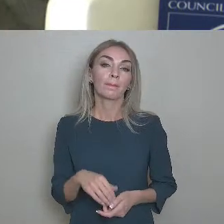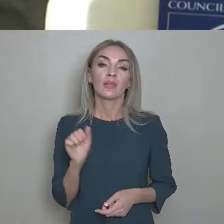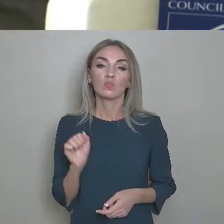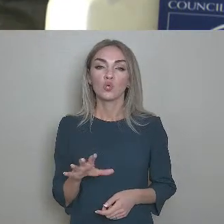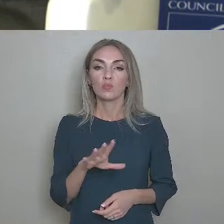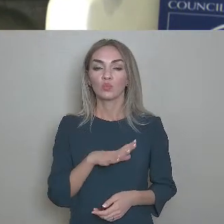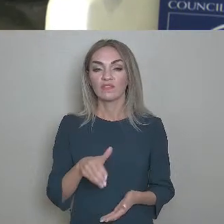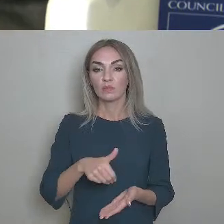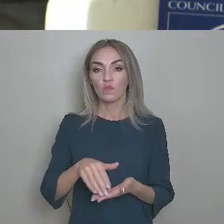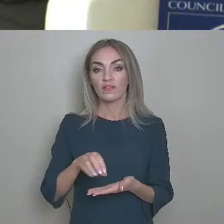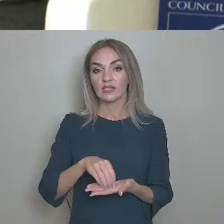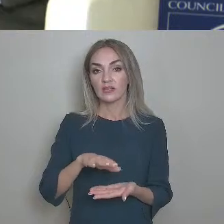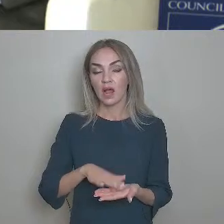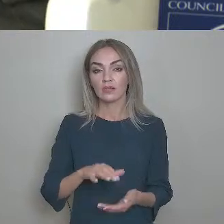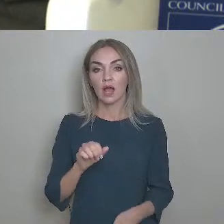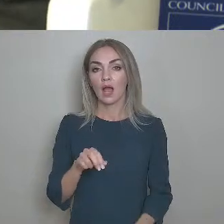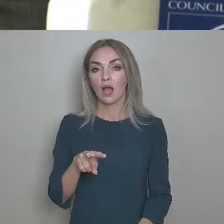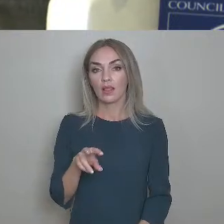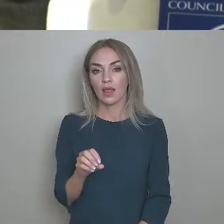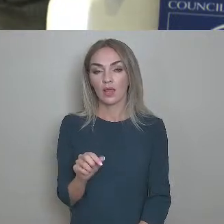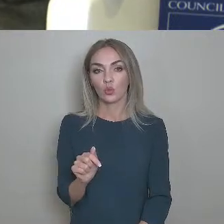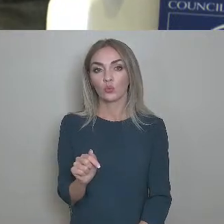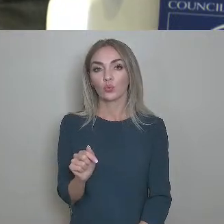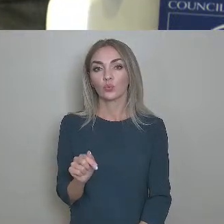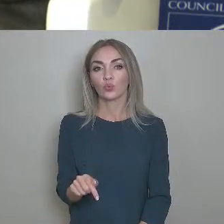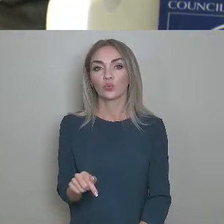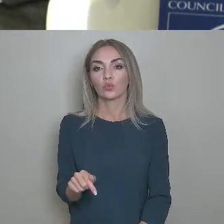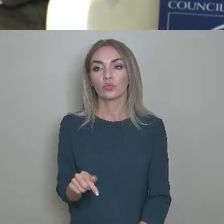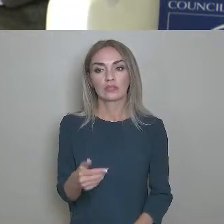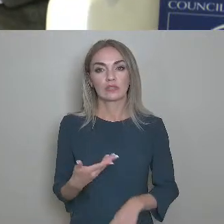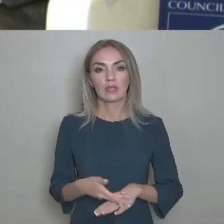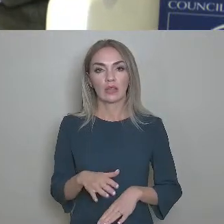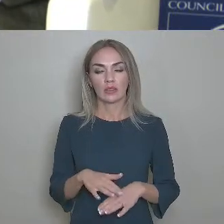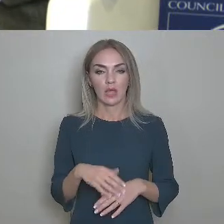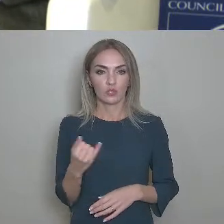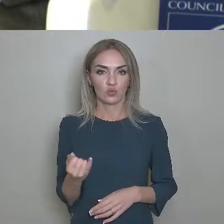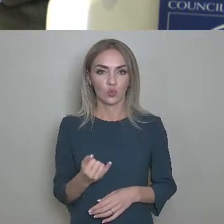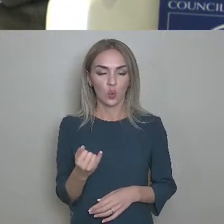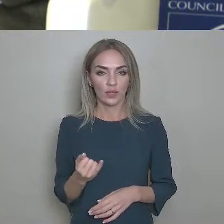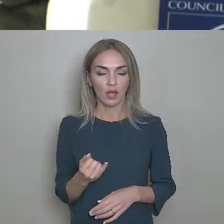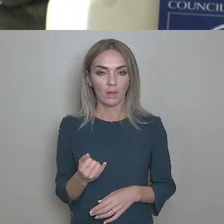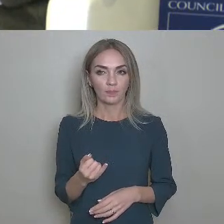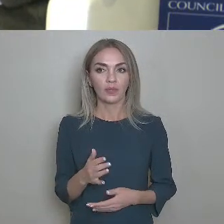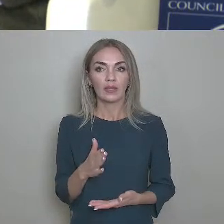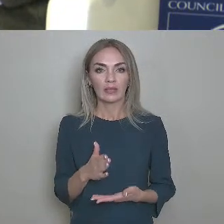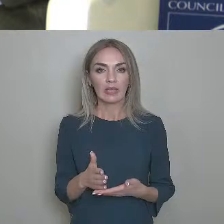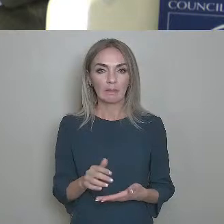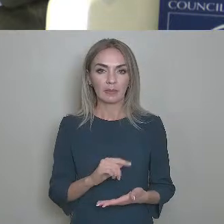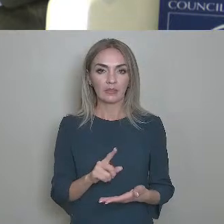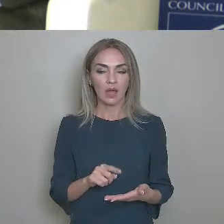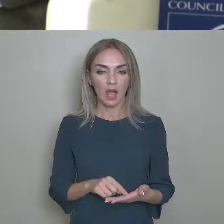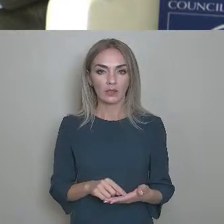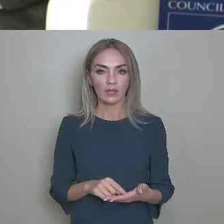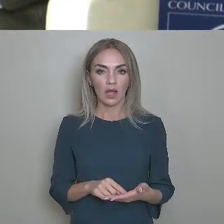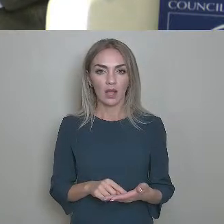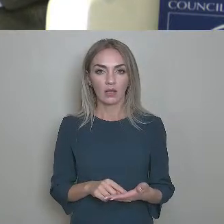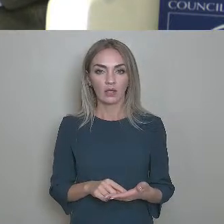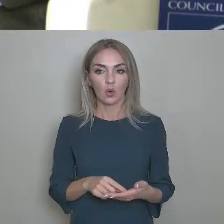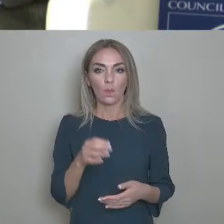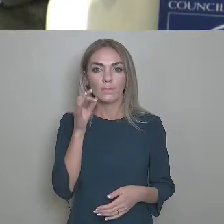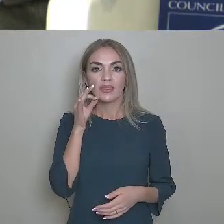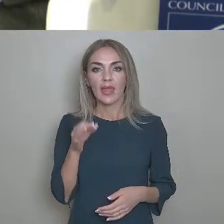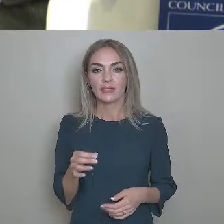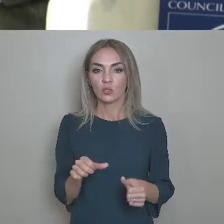But there could be a refusal in registration in reality, but the story is quite complicated here. There